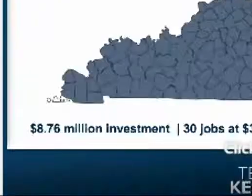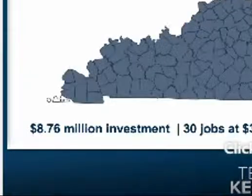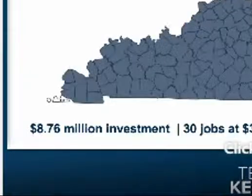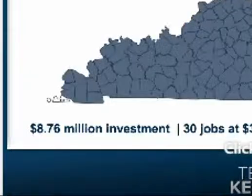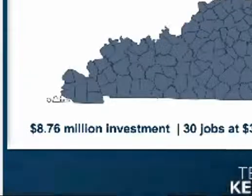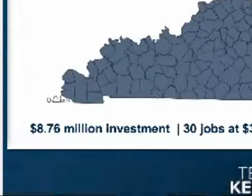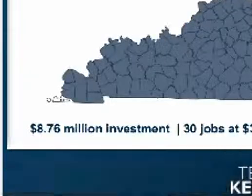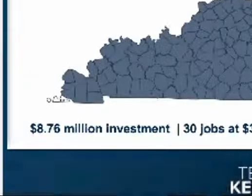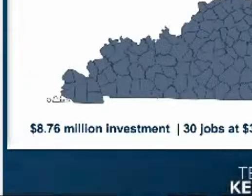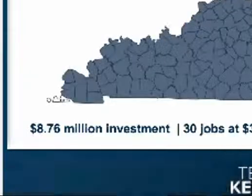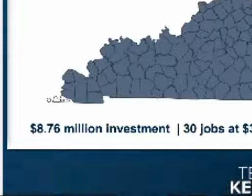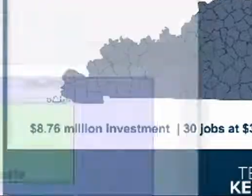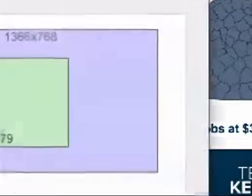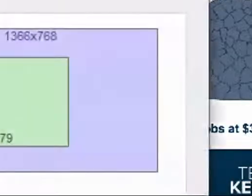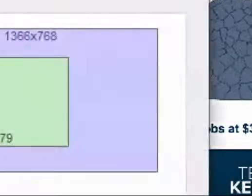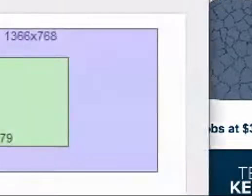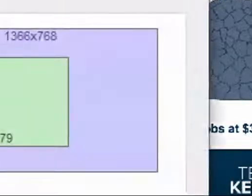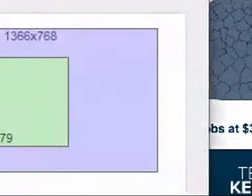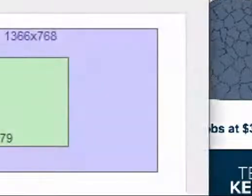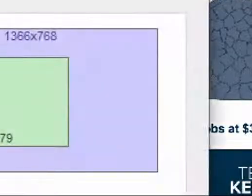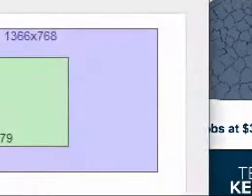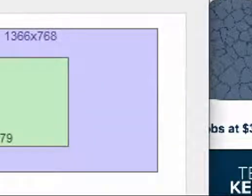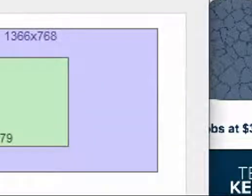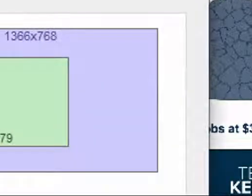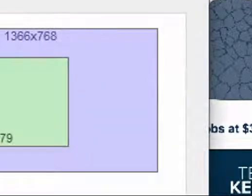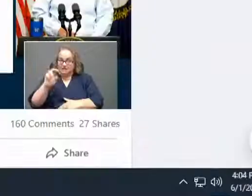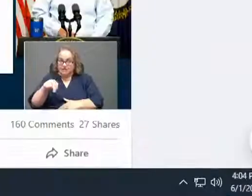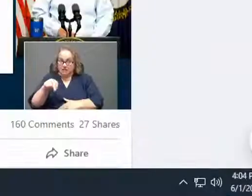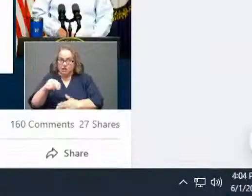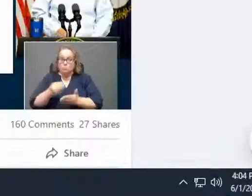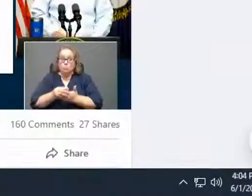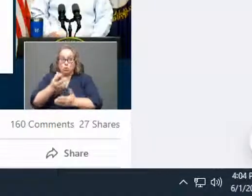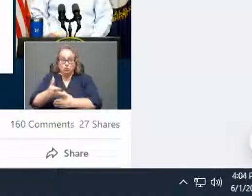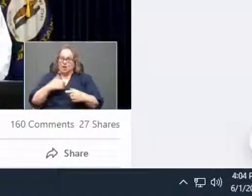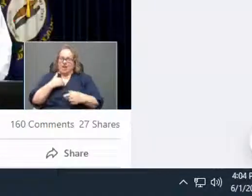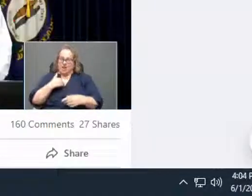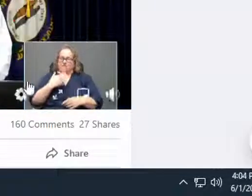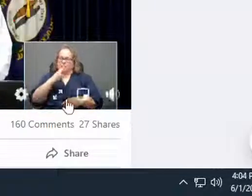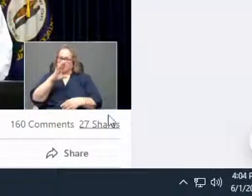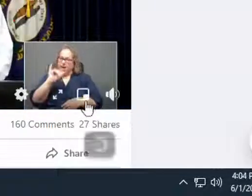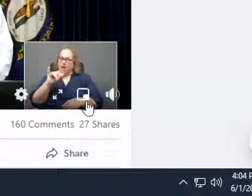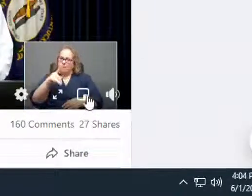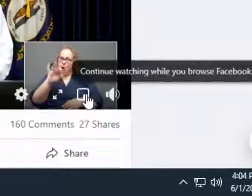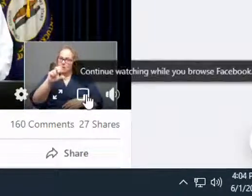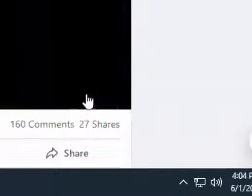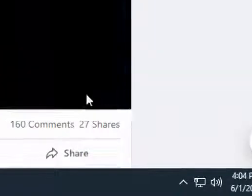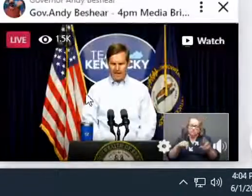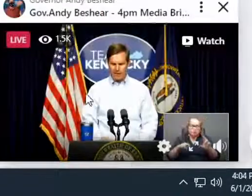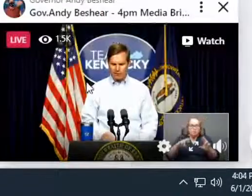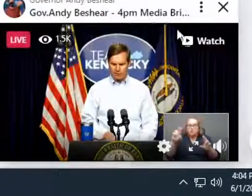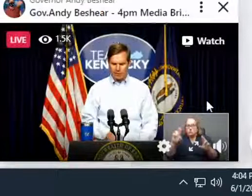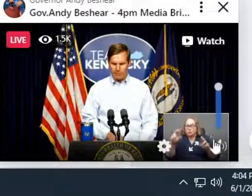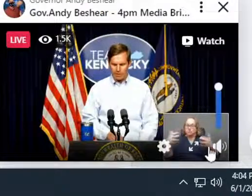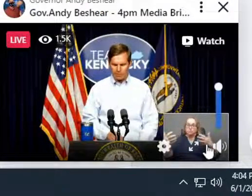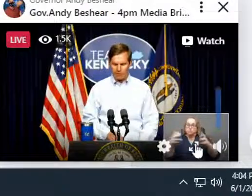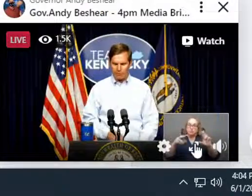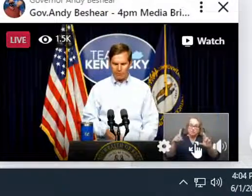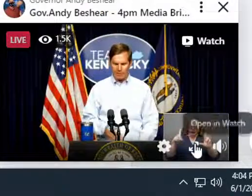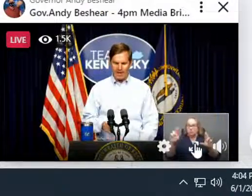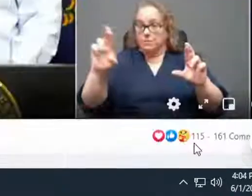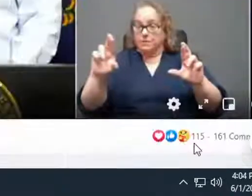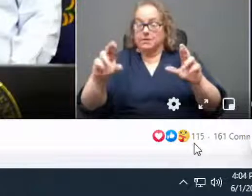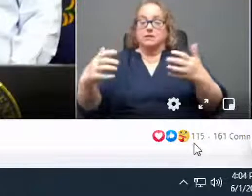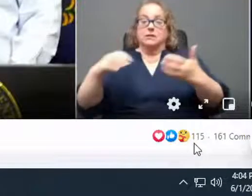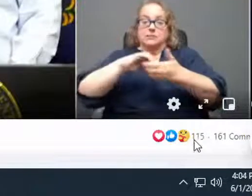in operation, and Jackson Purchase is sure to be a great fit for the Hickman community. Nearly $700 million from the American